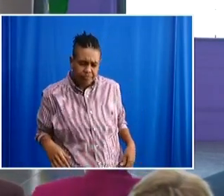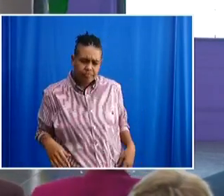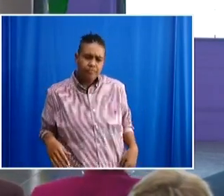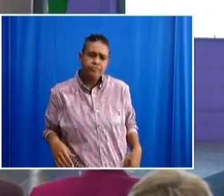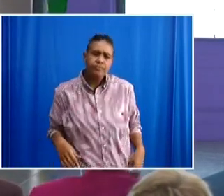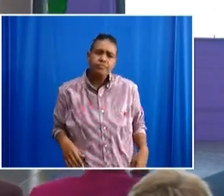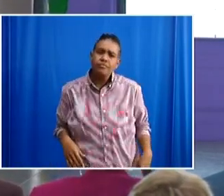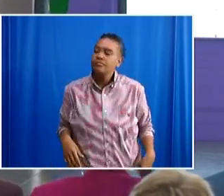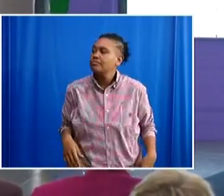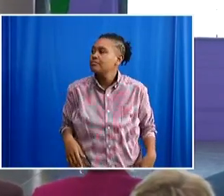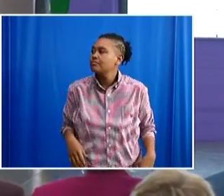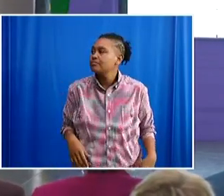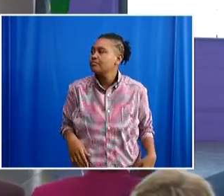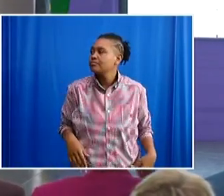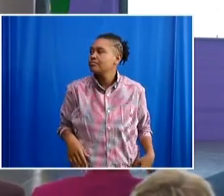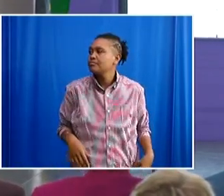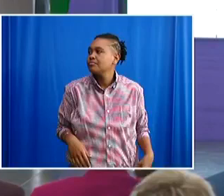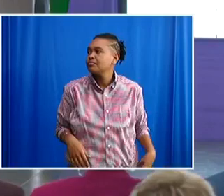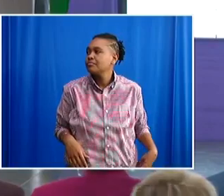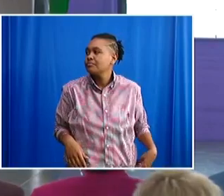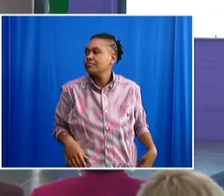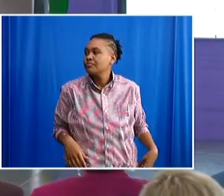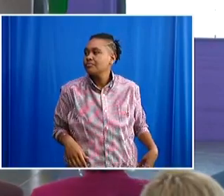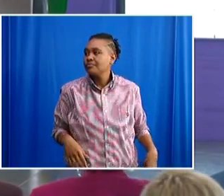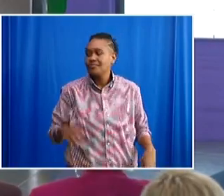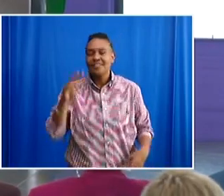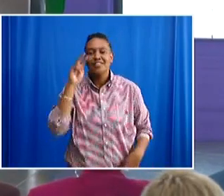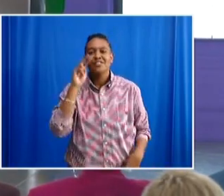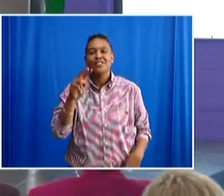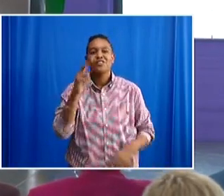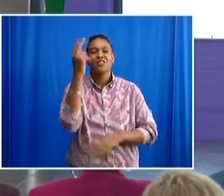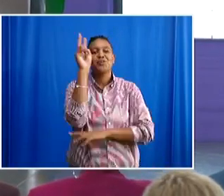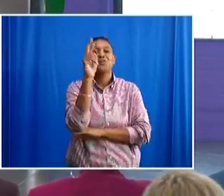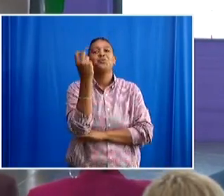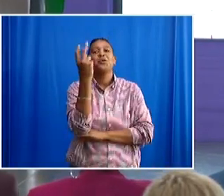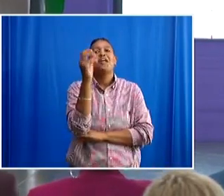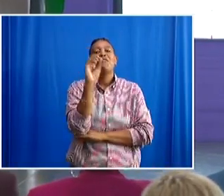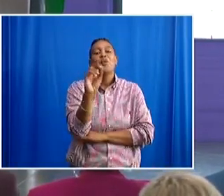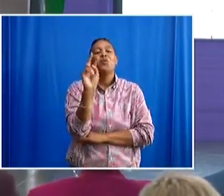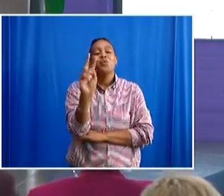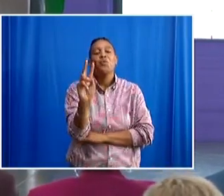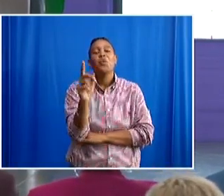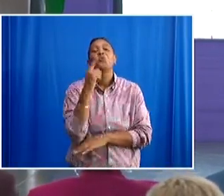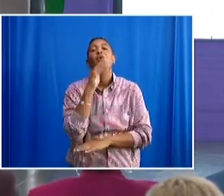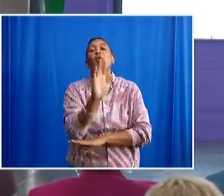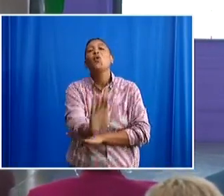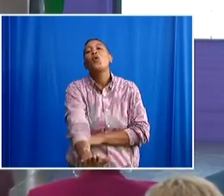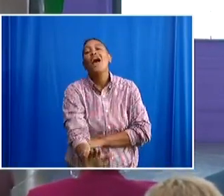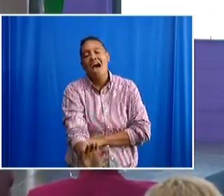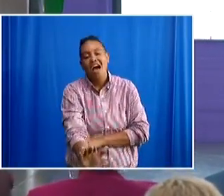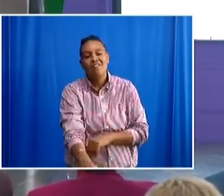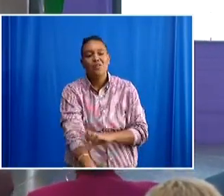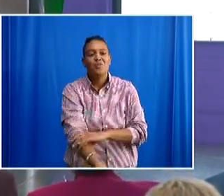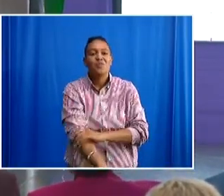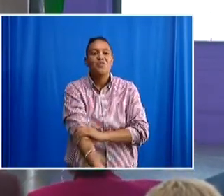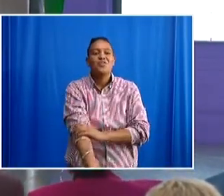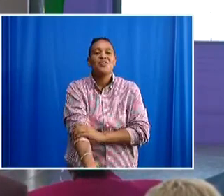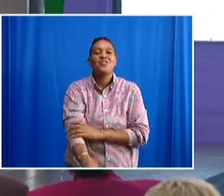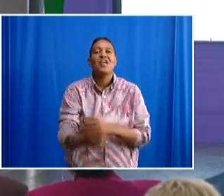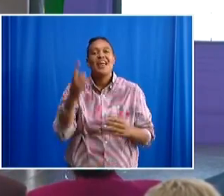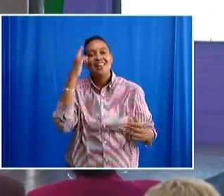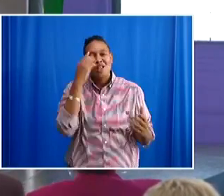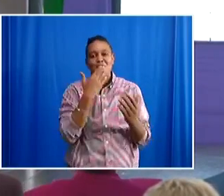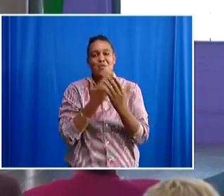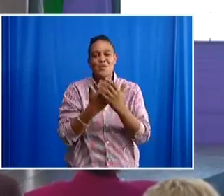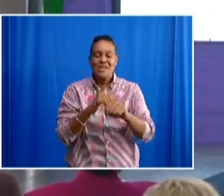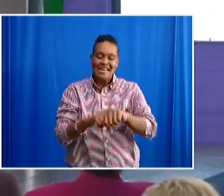I see Minister look on his time, it's 2 minutes past 12. So good afternoon. So I think we are on good